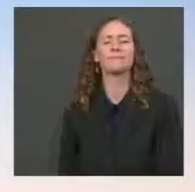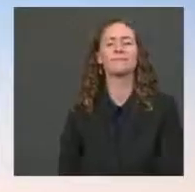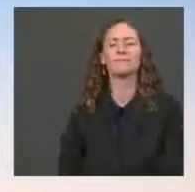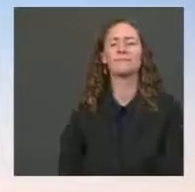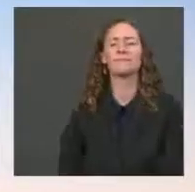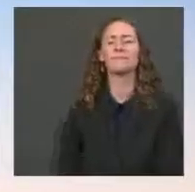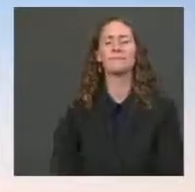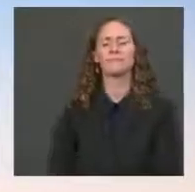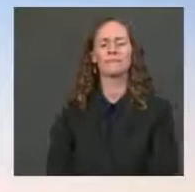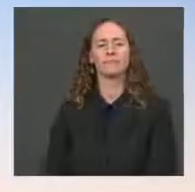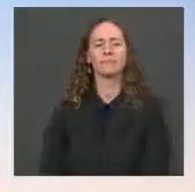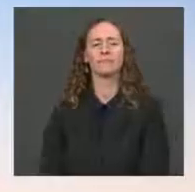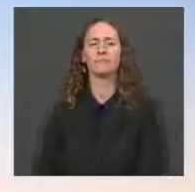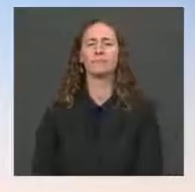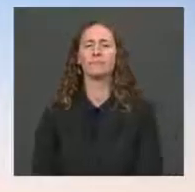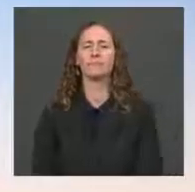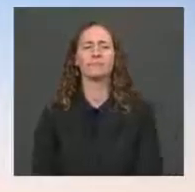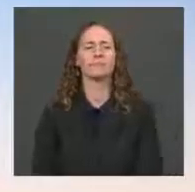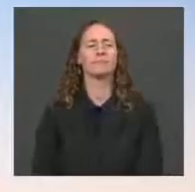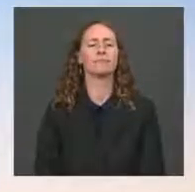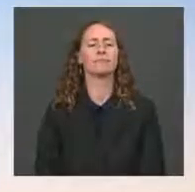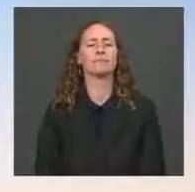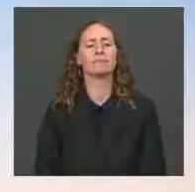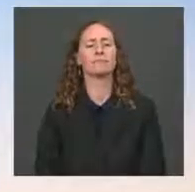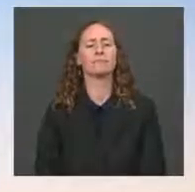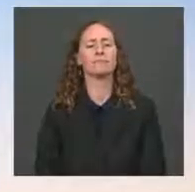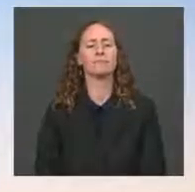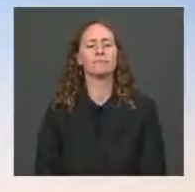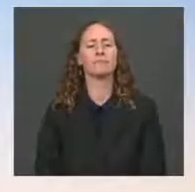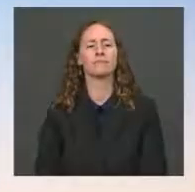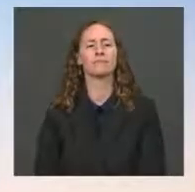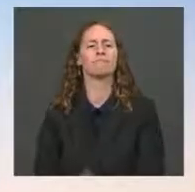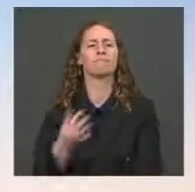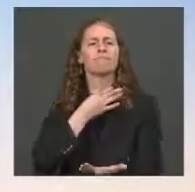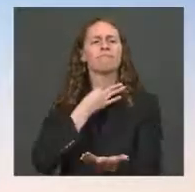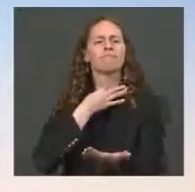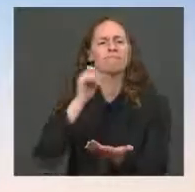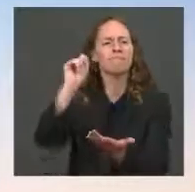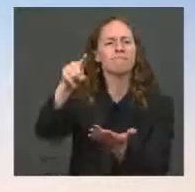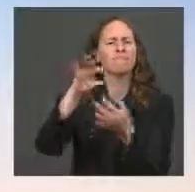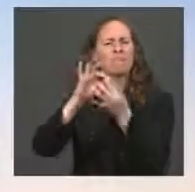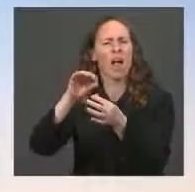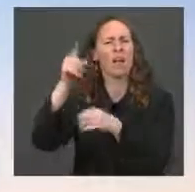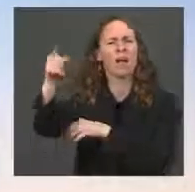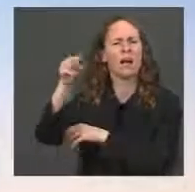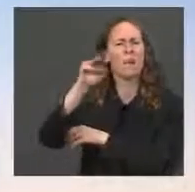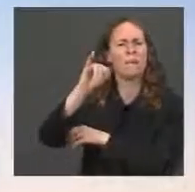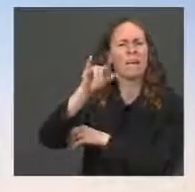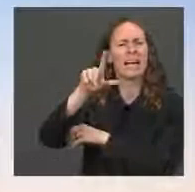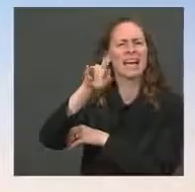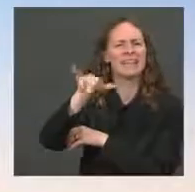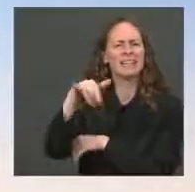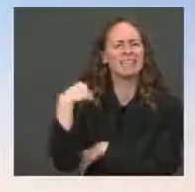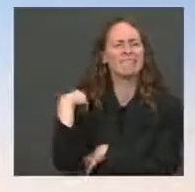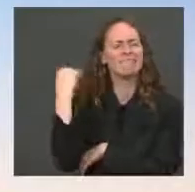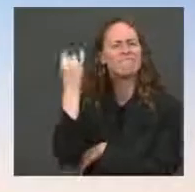Just to follow up on these questions about General Milley, how much agency does the president believe that those in the chain of command should have when it comes